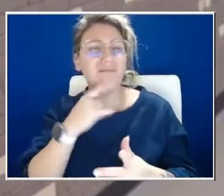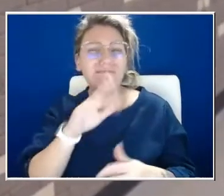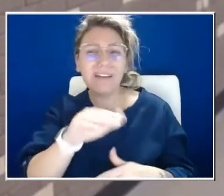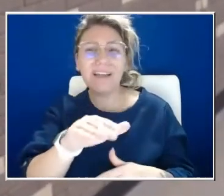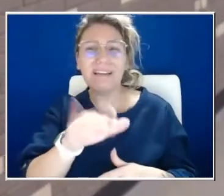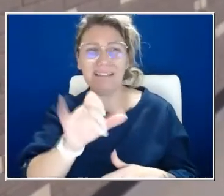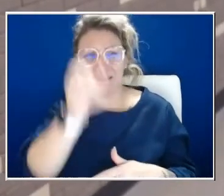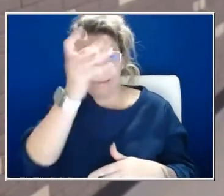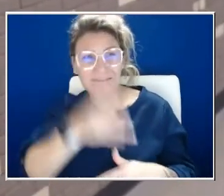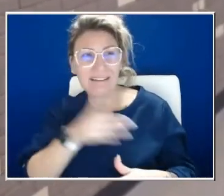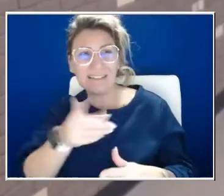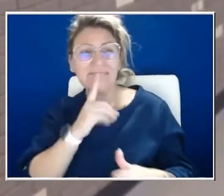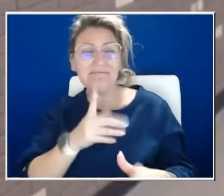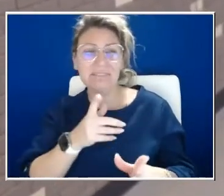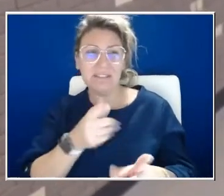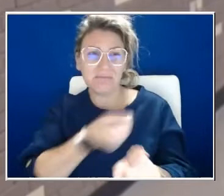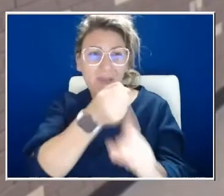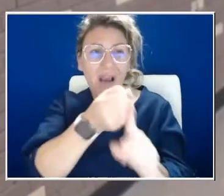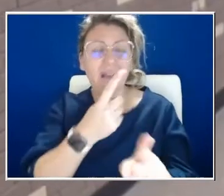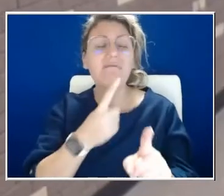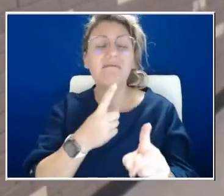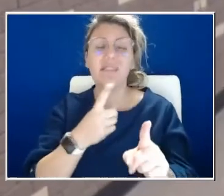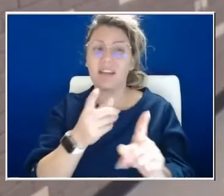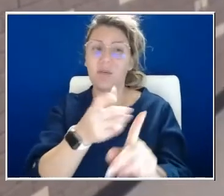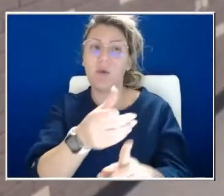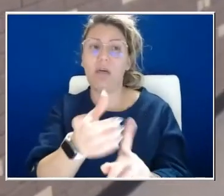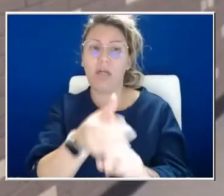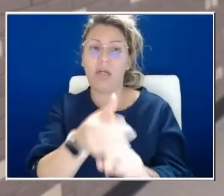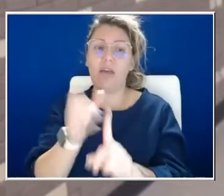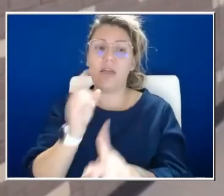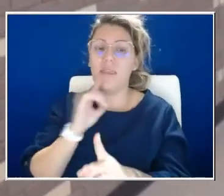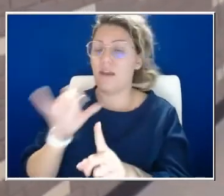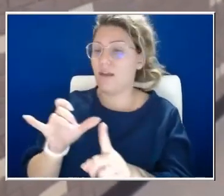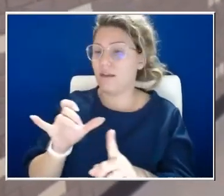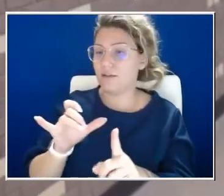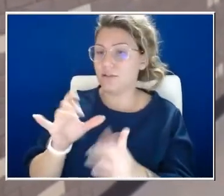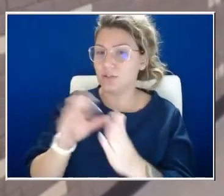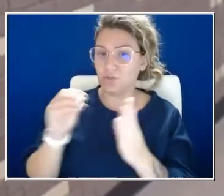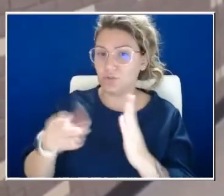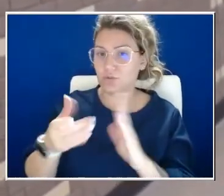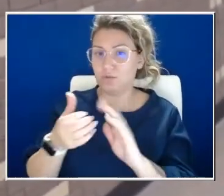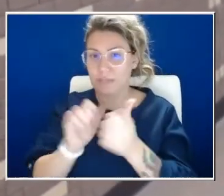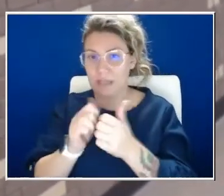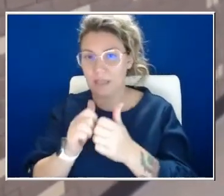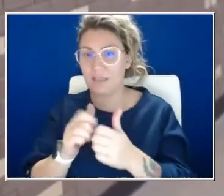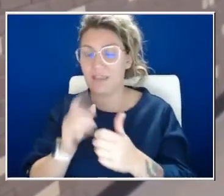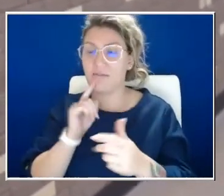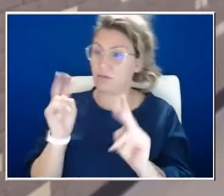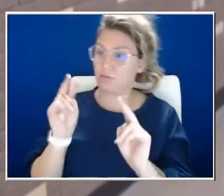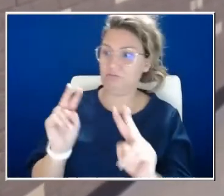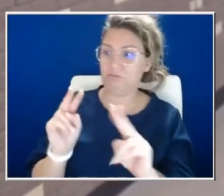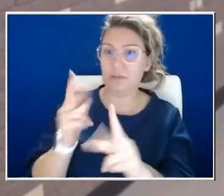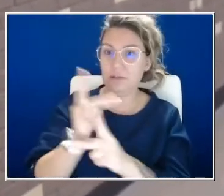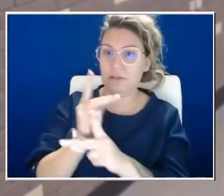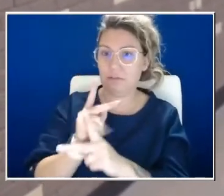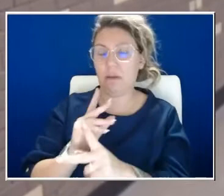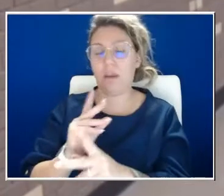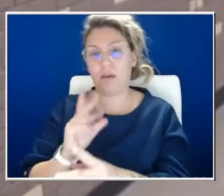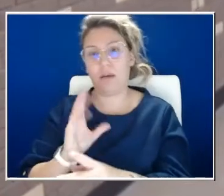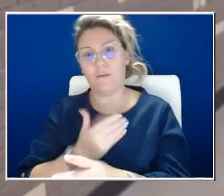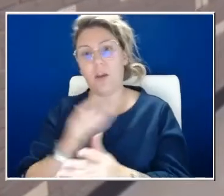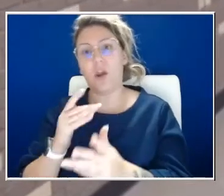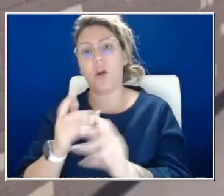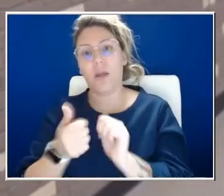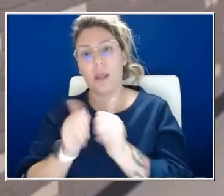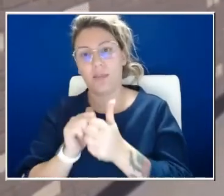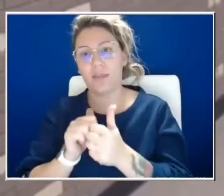kid out. So our coaches are great. They are looking after the well-being of our student athletes, and they are just that extra body to